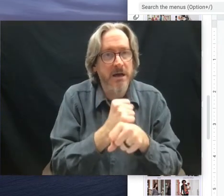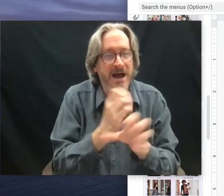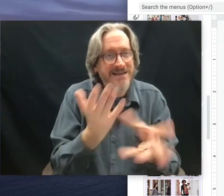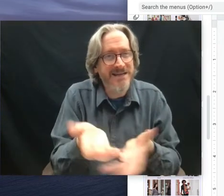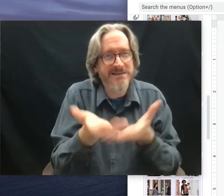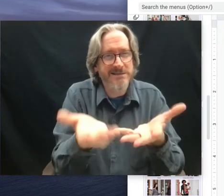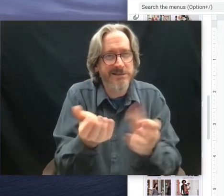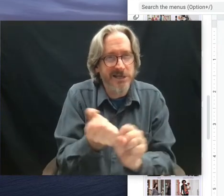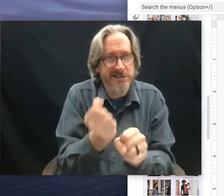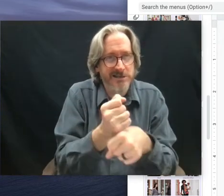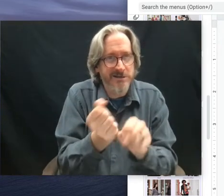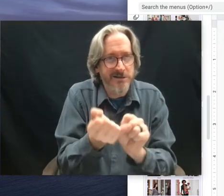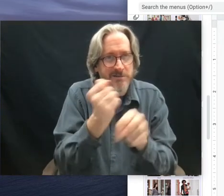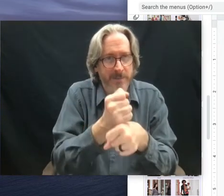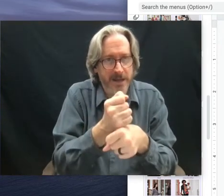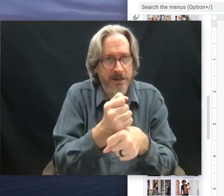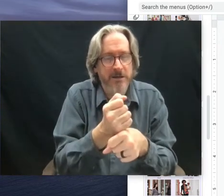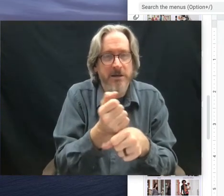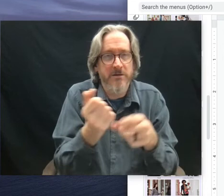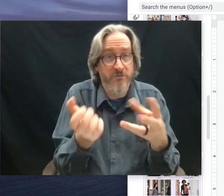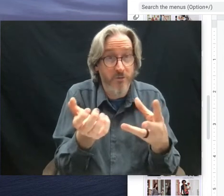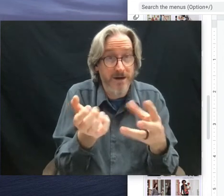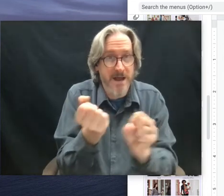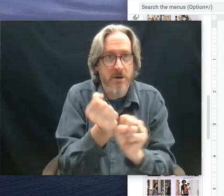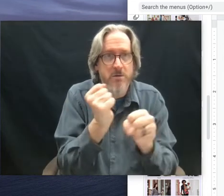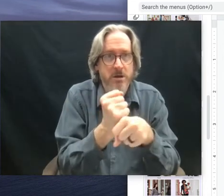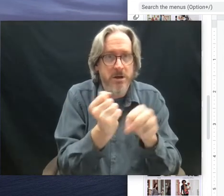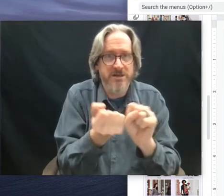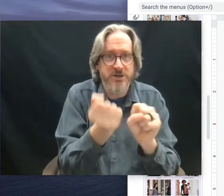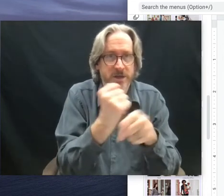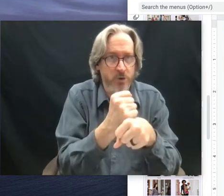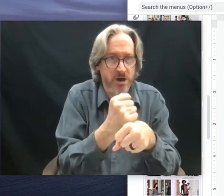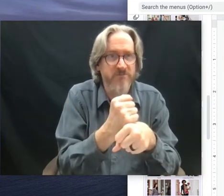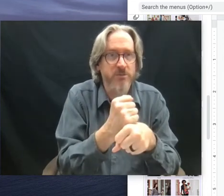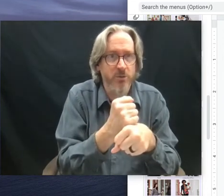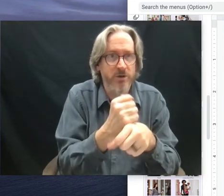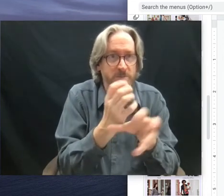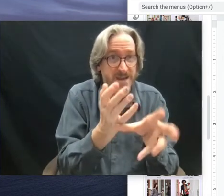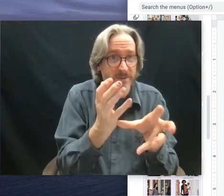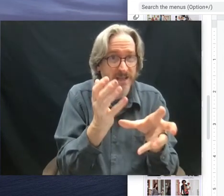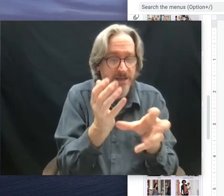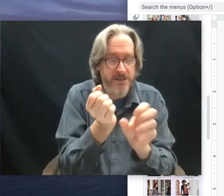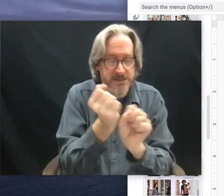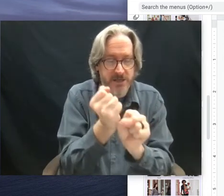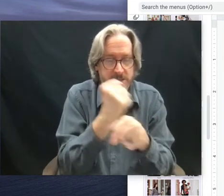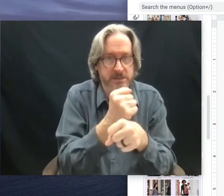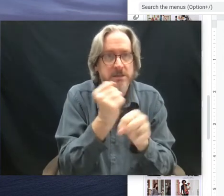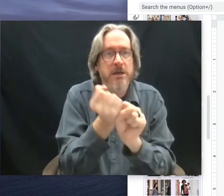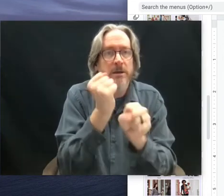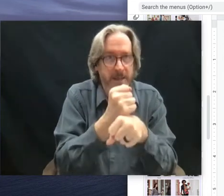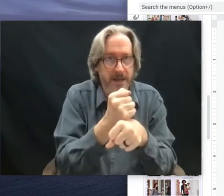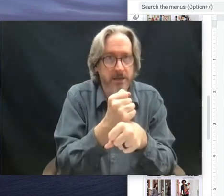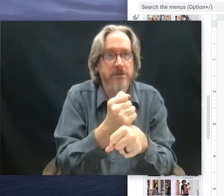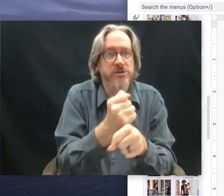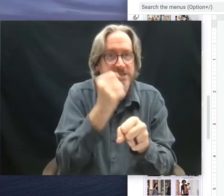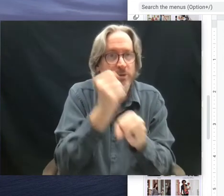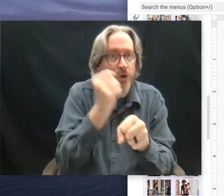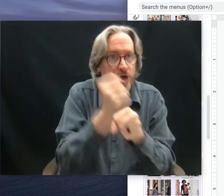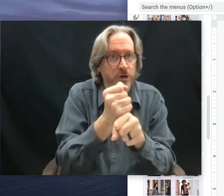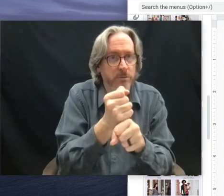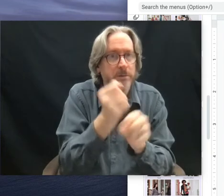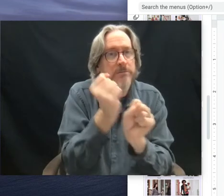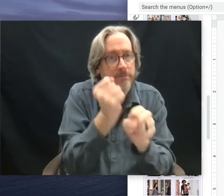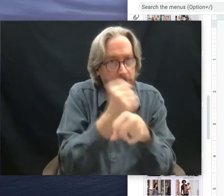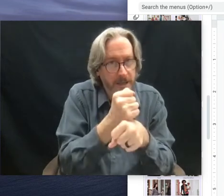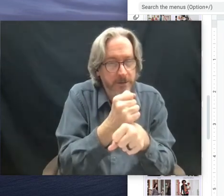make. I tend to suggest make for right now until you get more comfortable with manipulating these signs. Make. So it's like